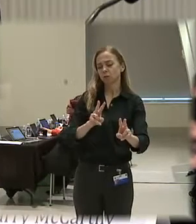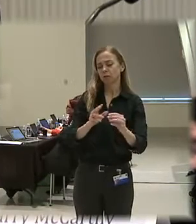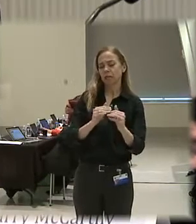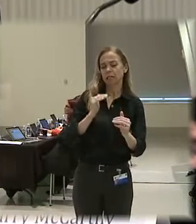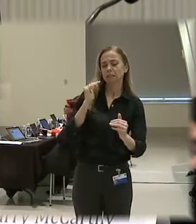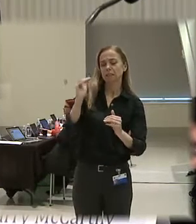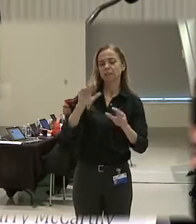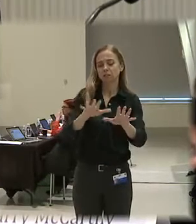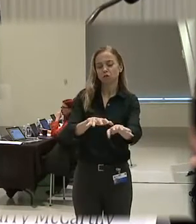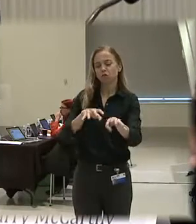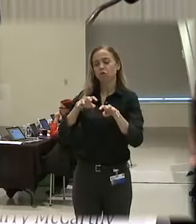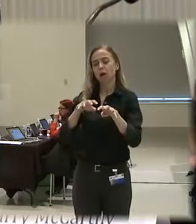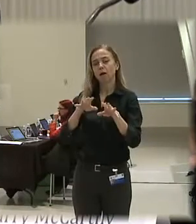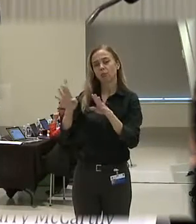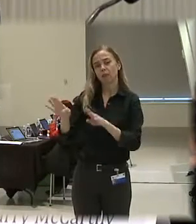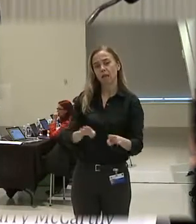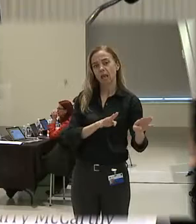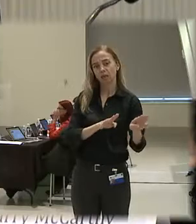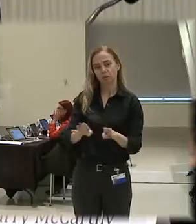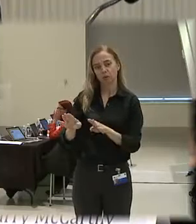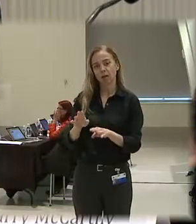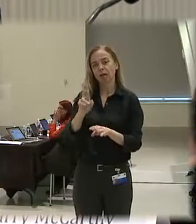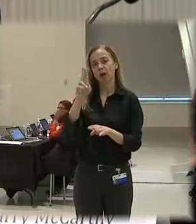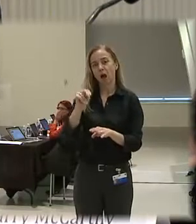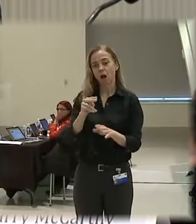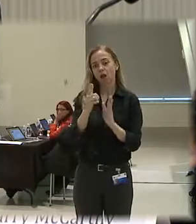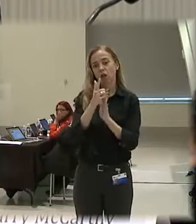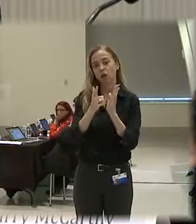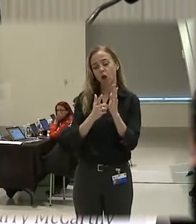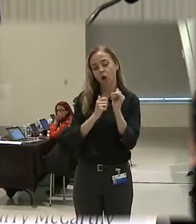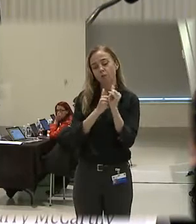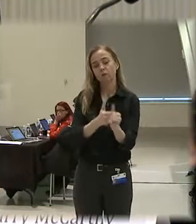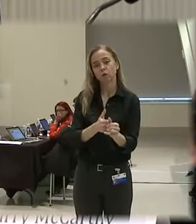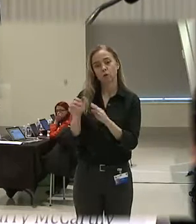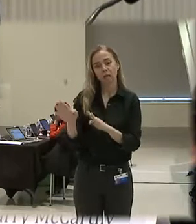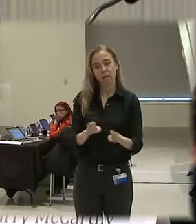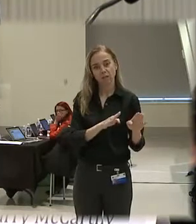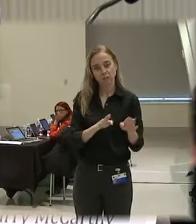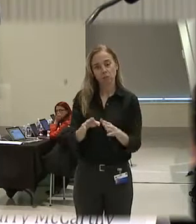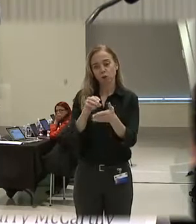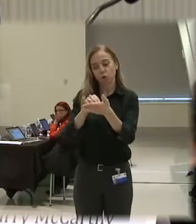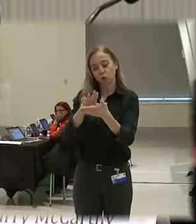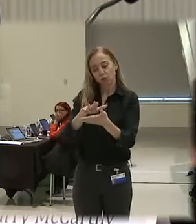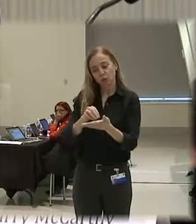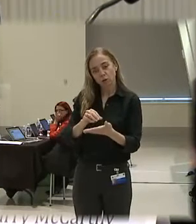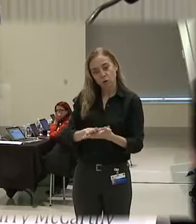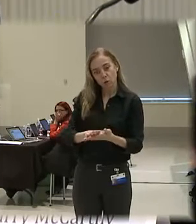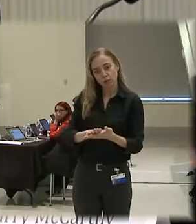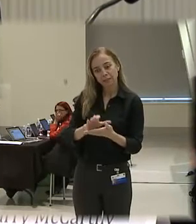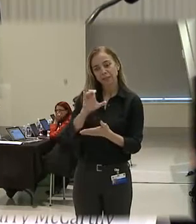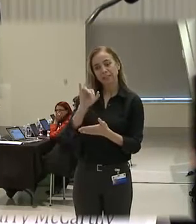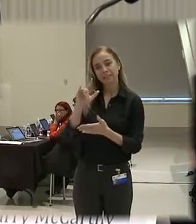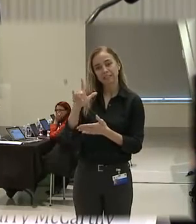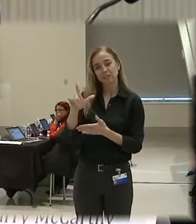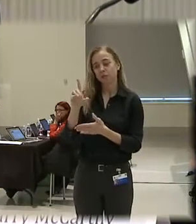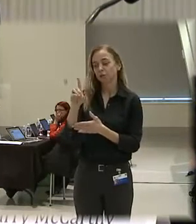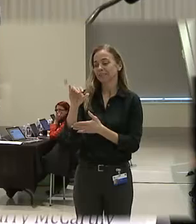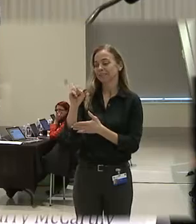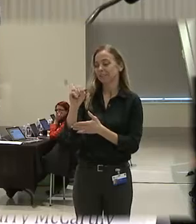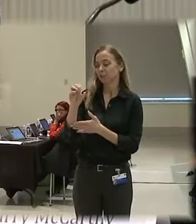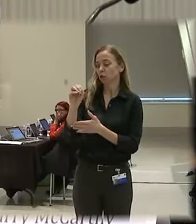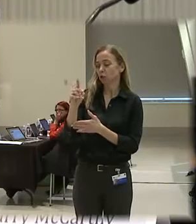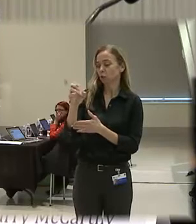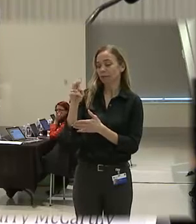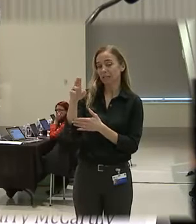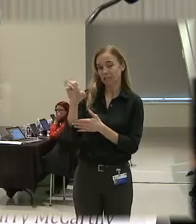behavior without interfering with lawful activity, record and document the acts of civil disobedience, do not